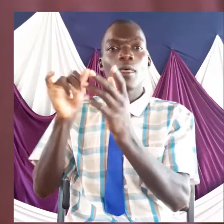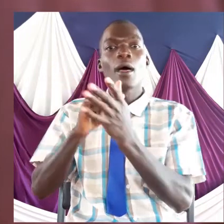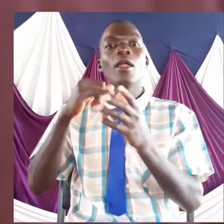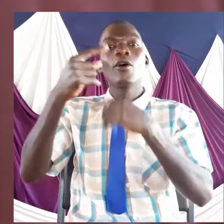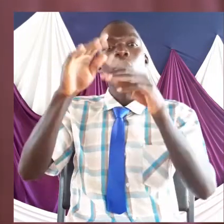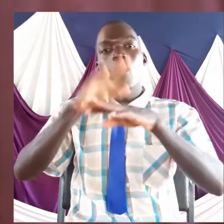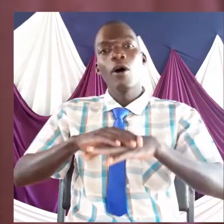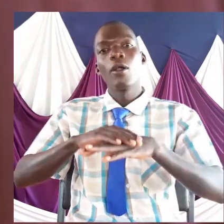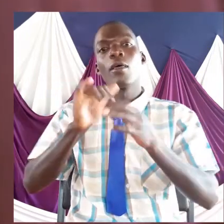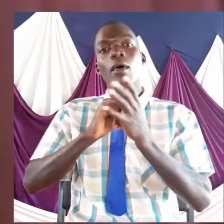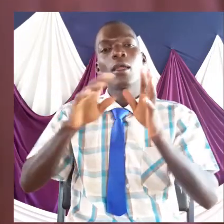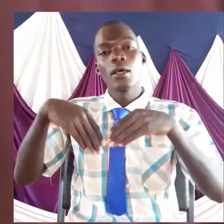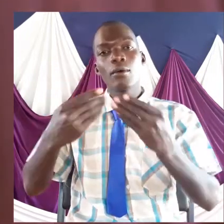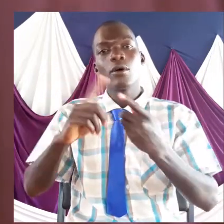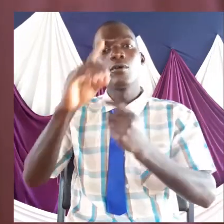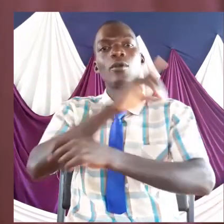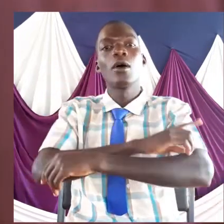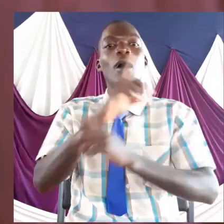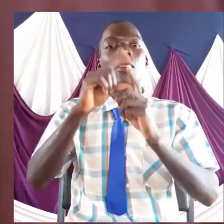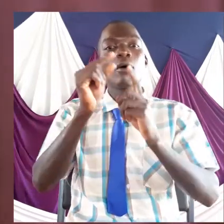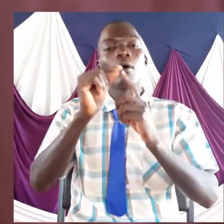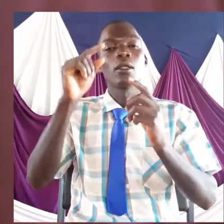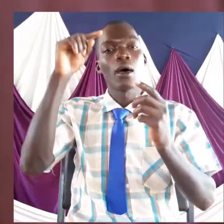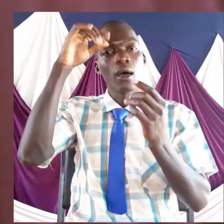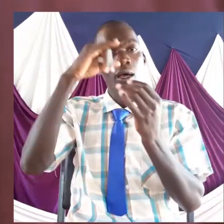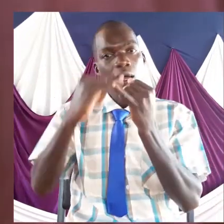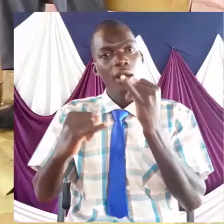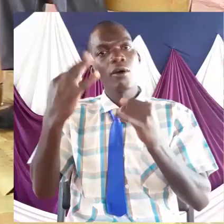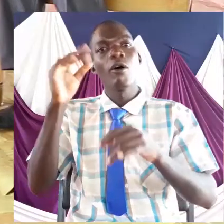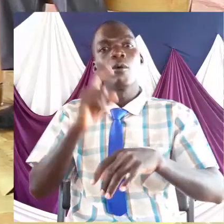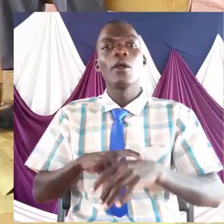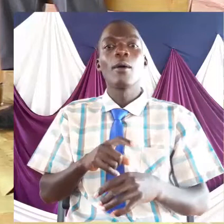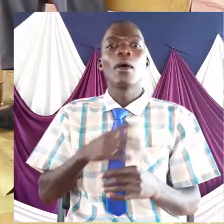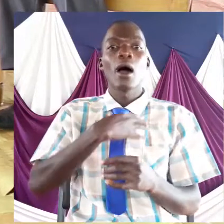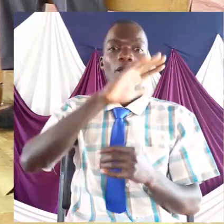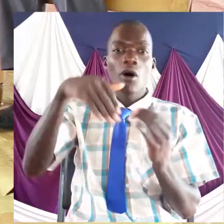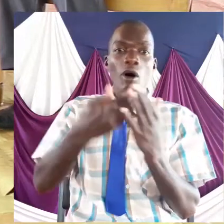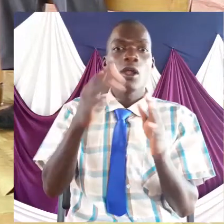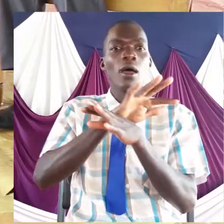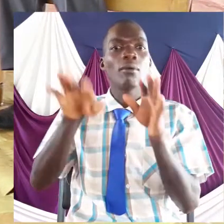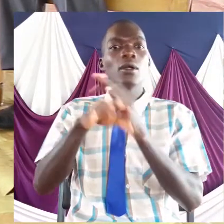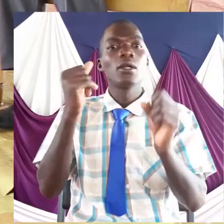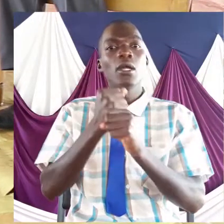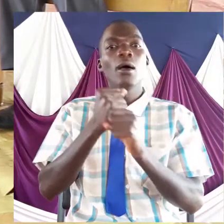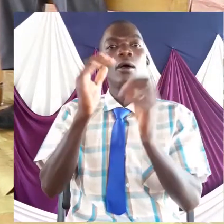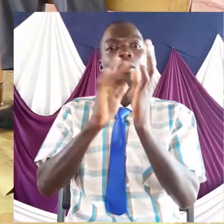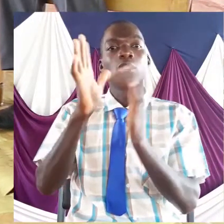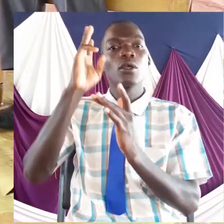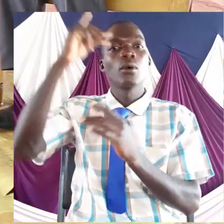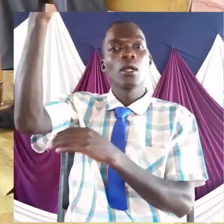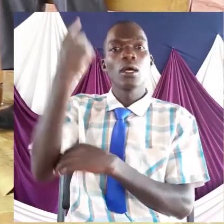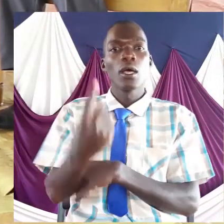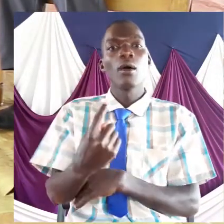on even as we are living now towards the end of the time. It ends when all this is done and Jesus will come with its